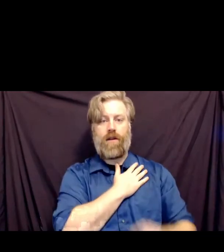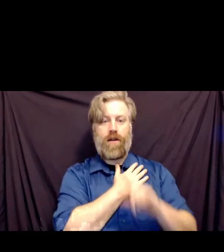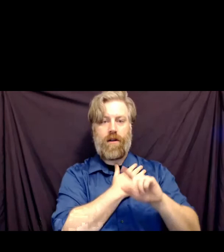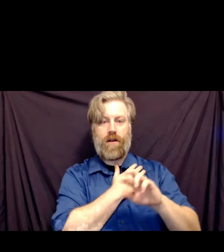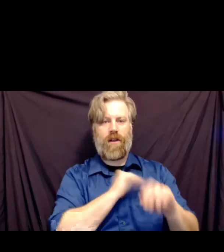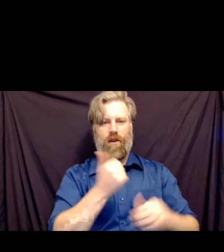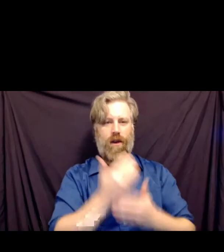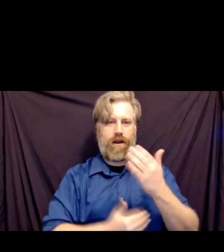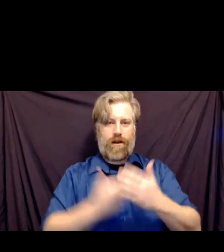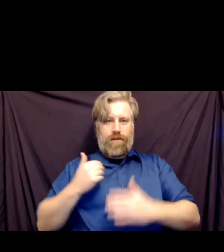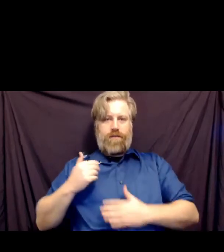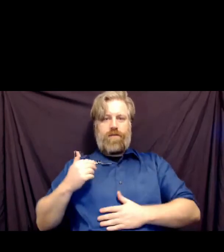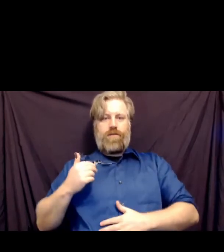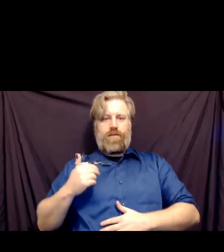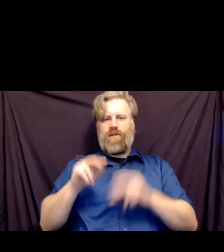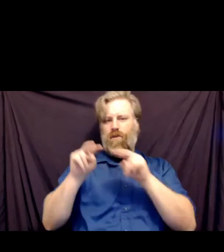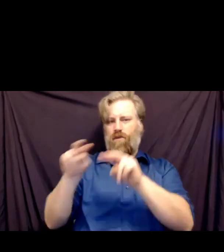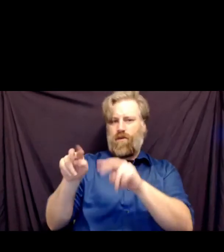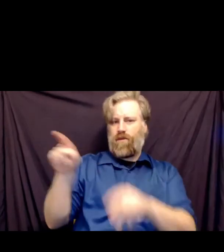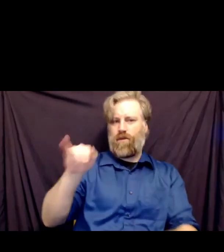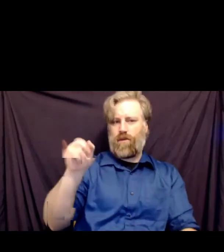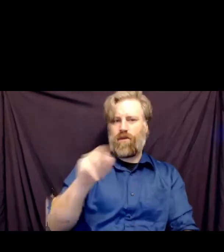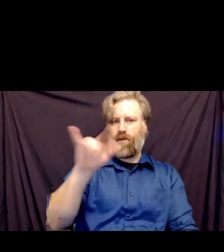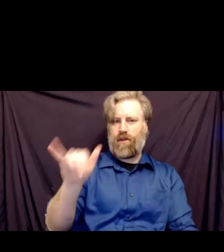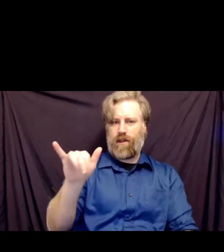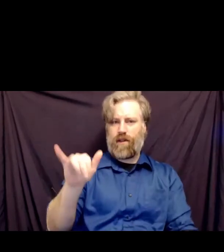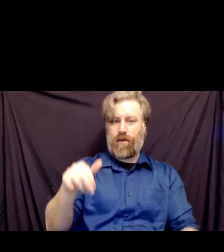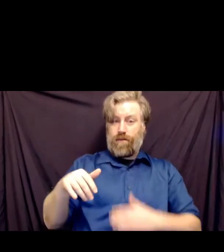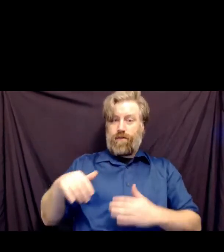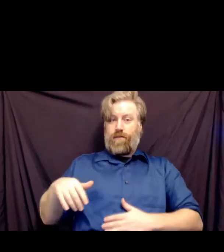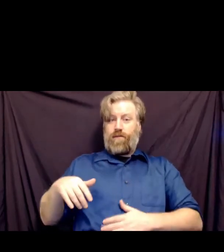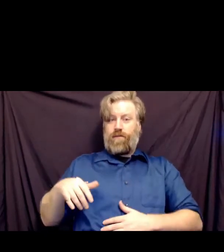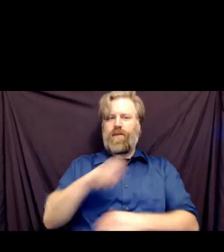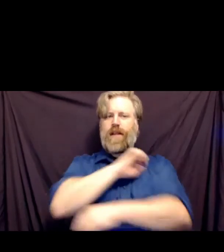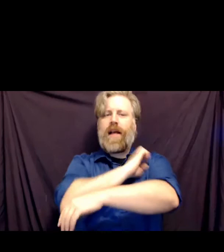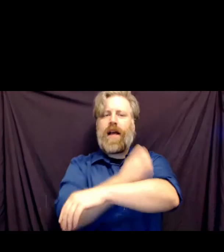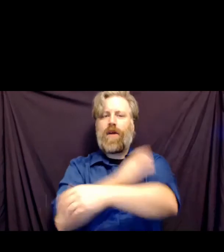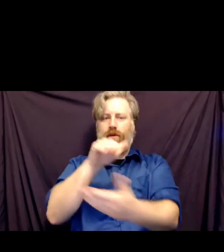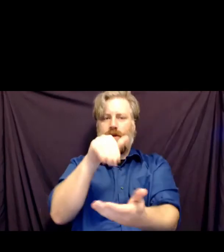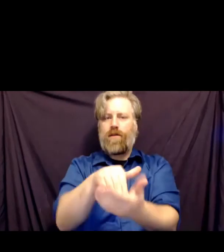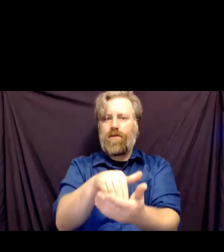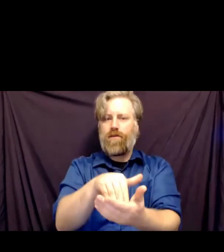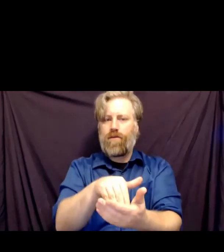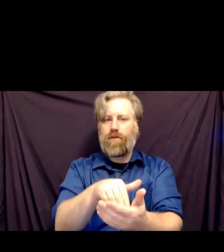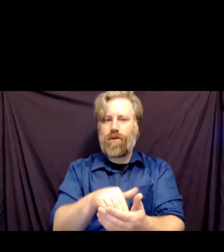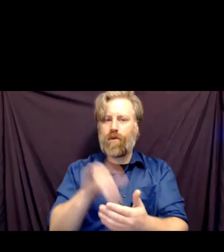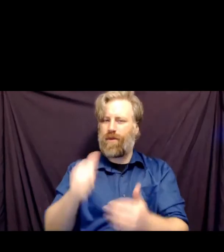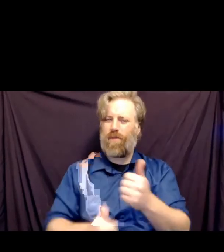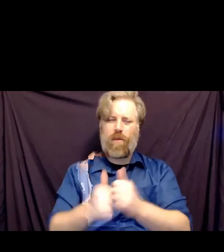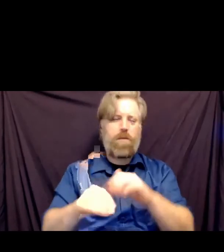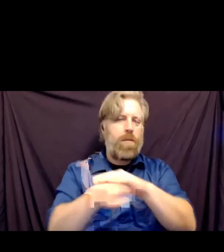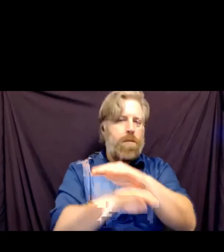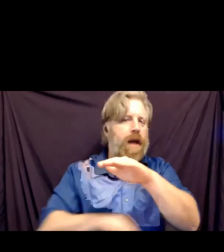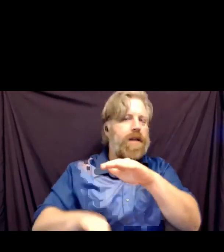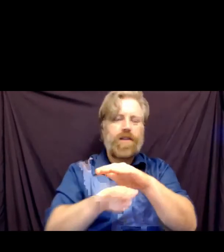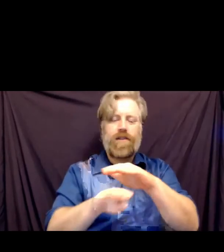Dantian is an energy center. And this exercise, this is the most basic of all the active exercises or